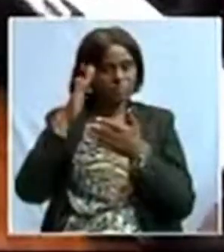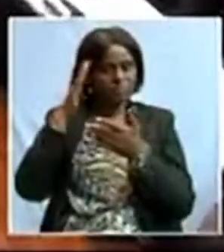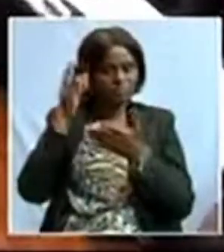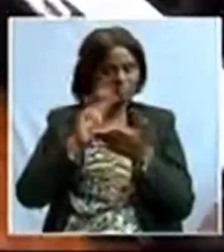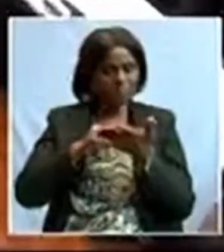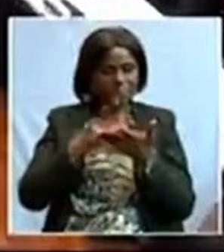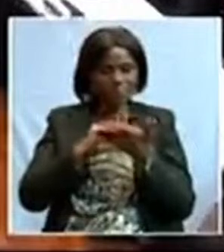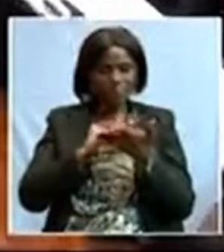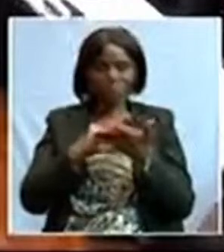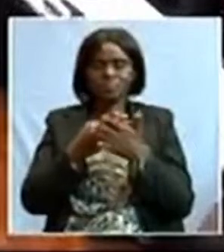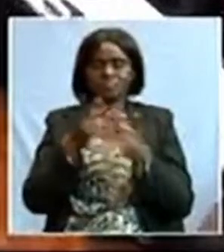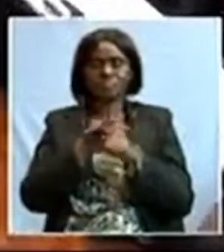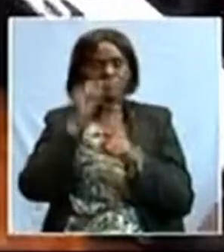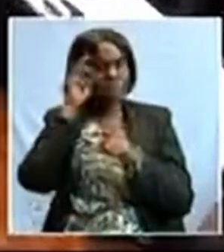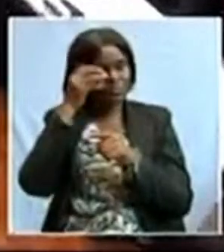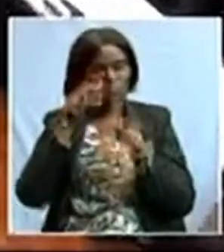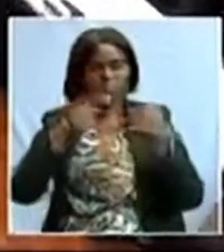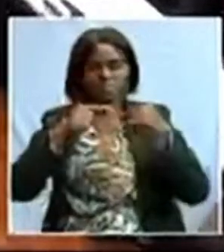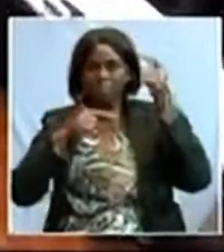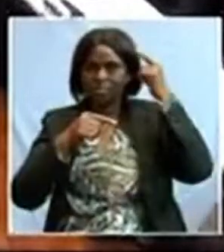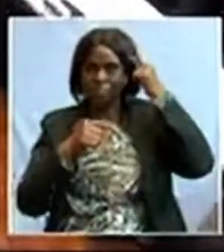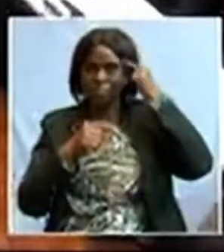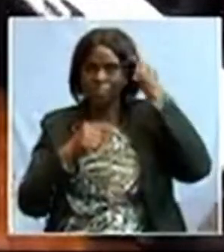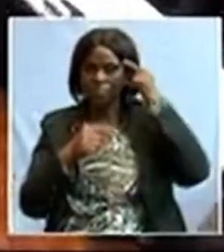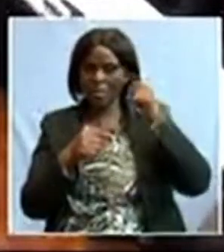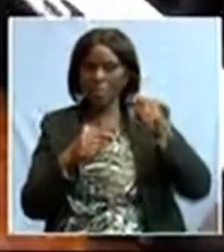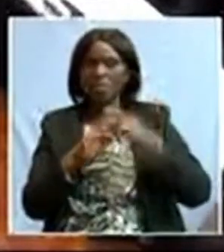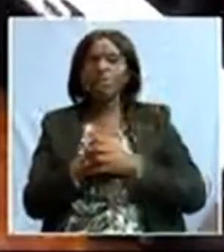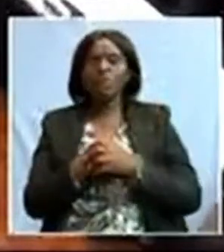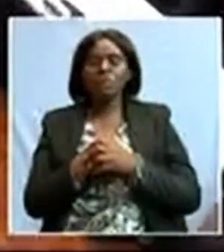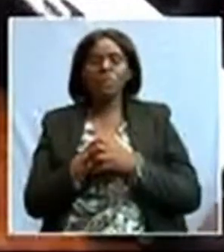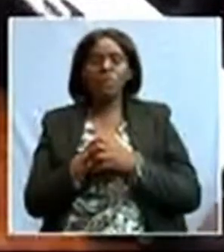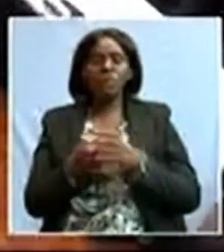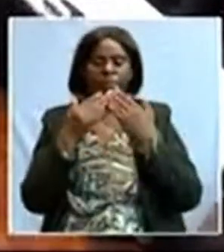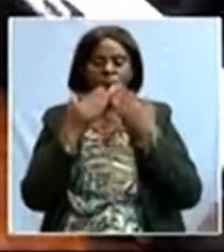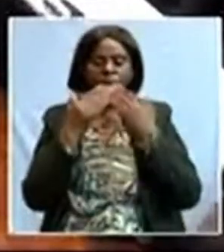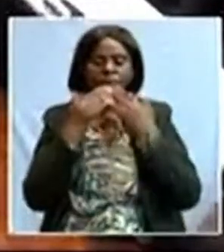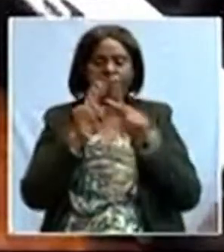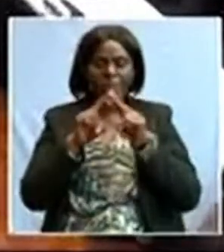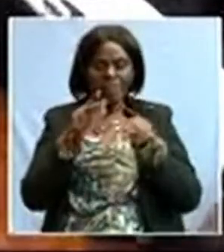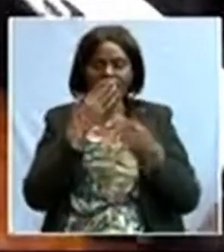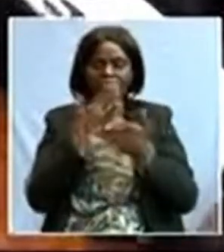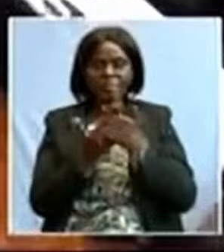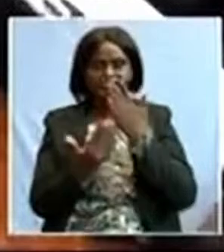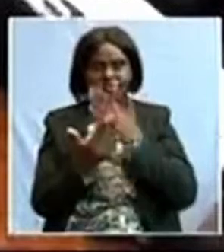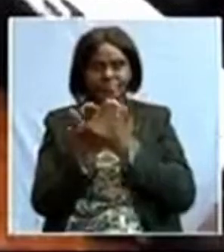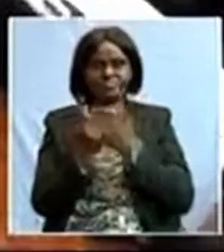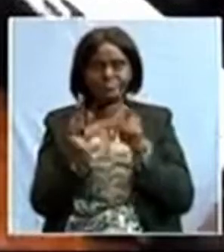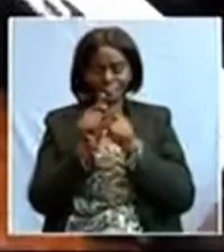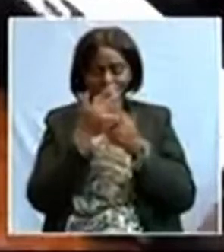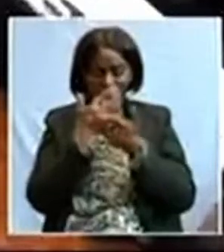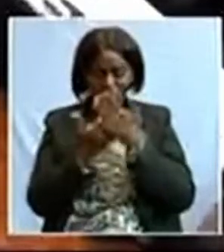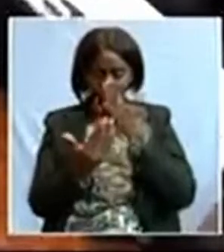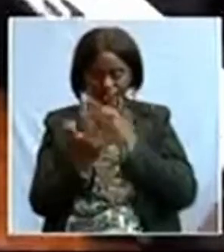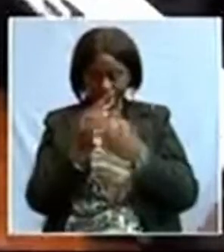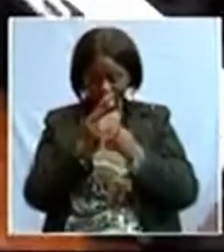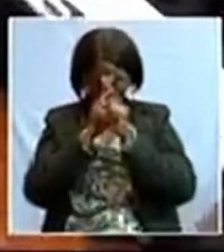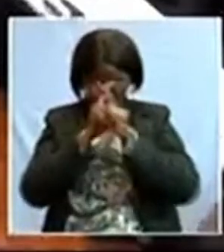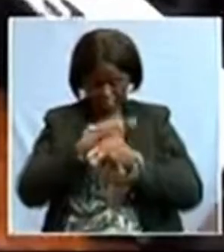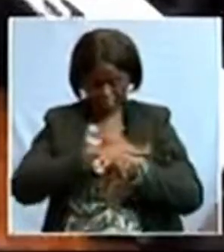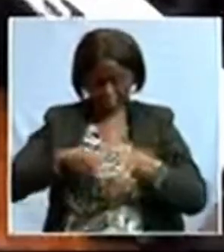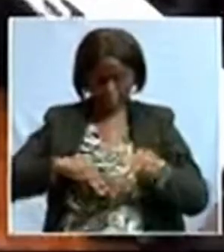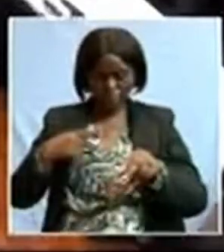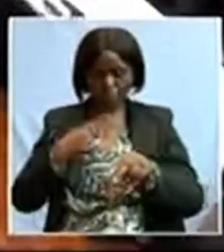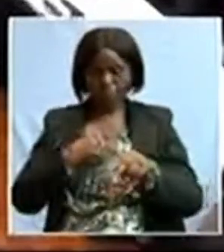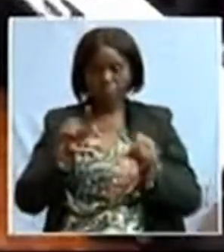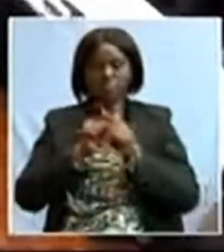witness from the Ministry of Local Government. Thank you, Chair, and good morning. Good morning, honorable members of Parliament,